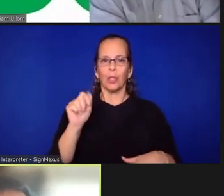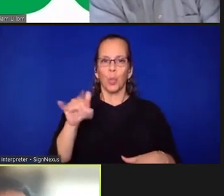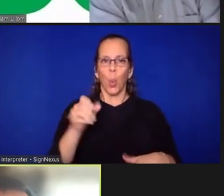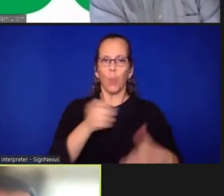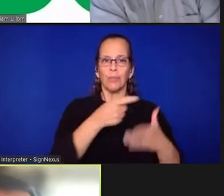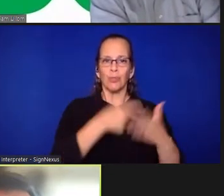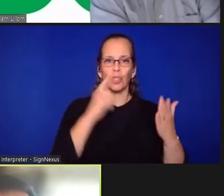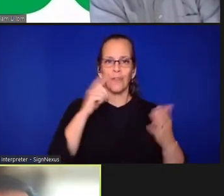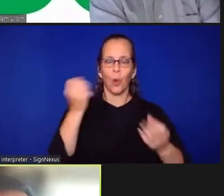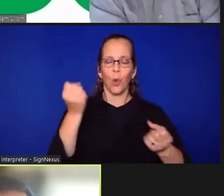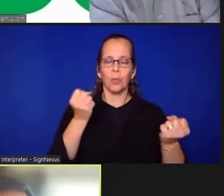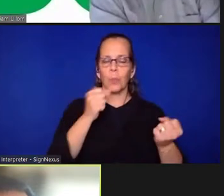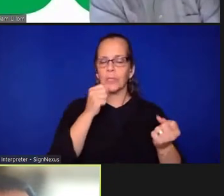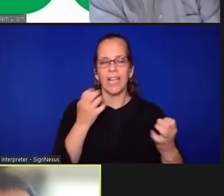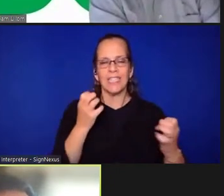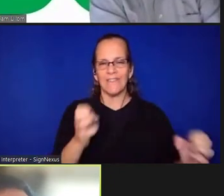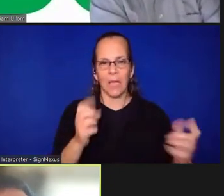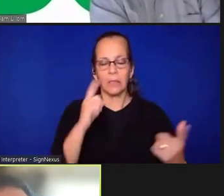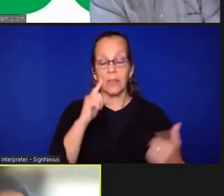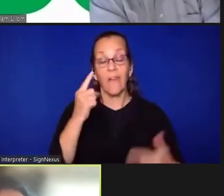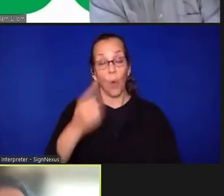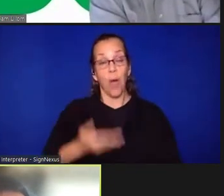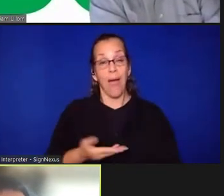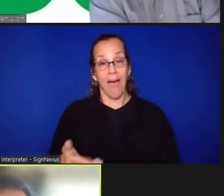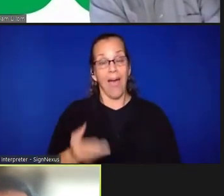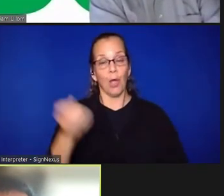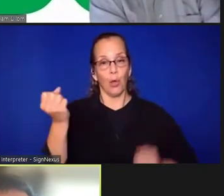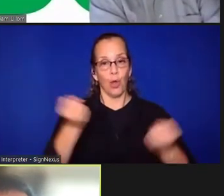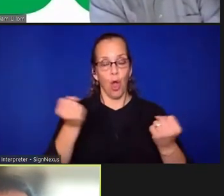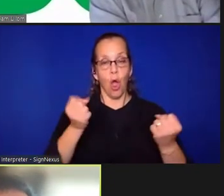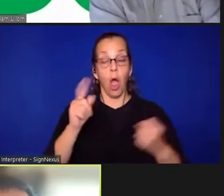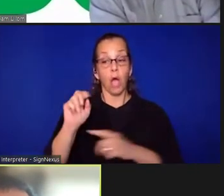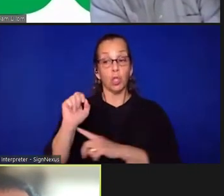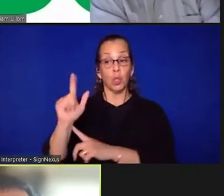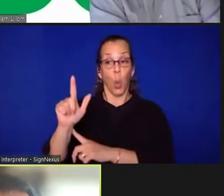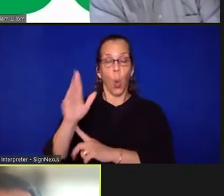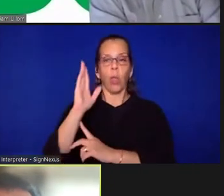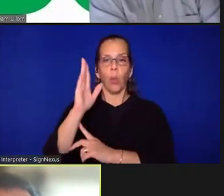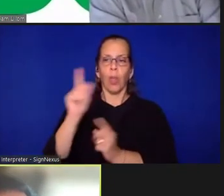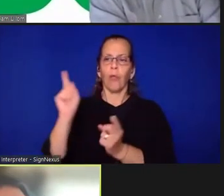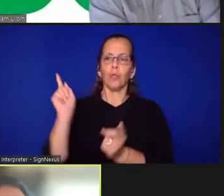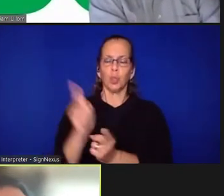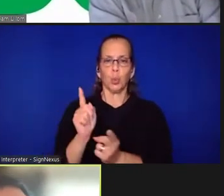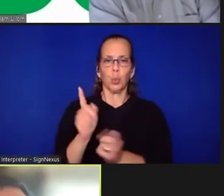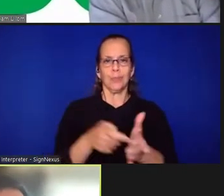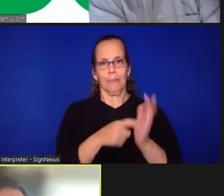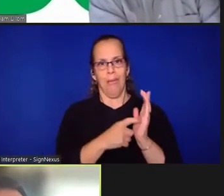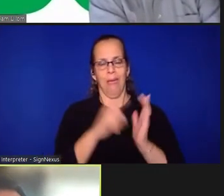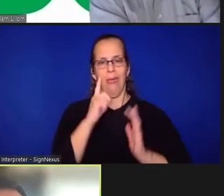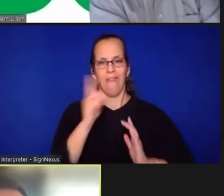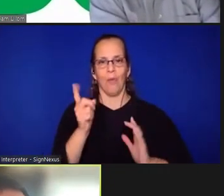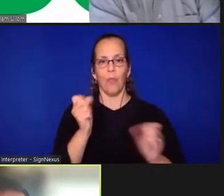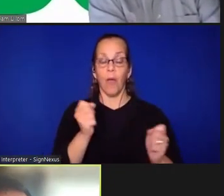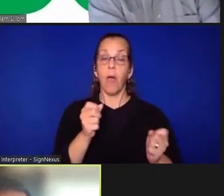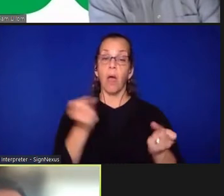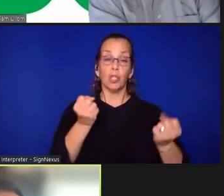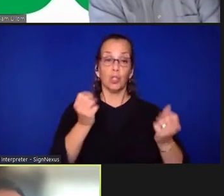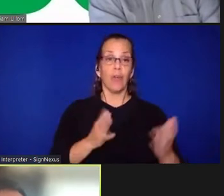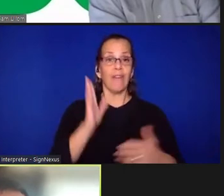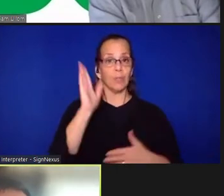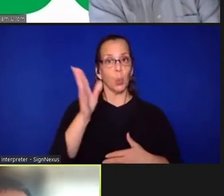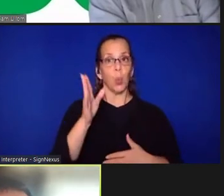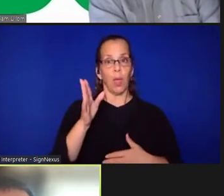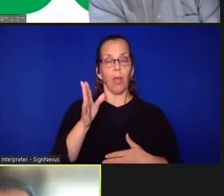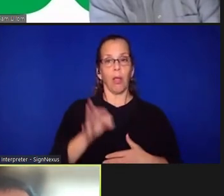taxi and for higher vehicle services a toll is going to reduce the demand for drivers the drivers will pay the price for that even if passengers